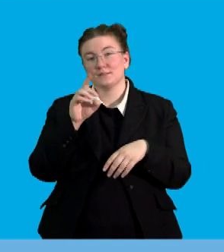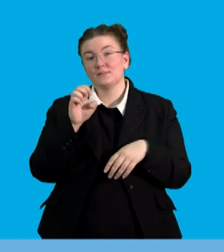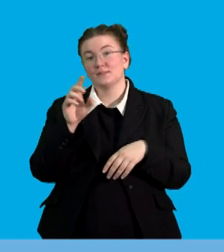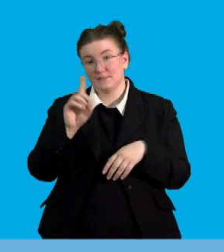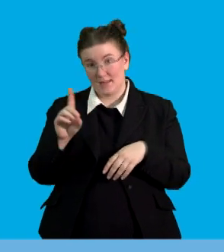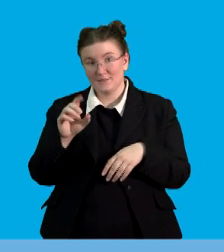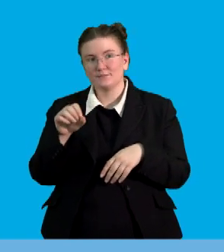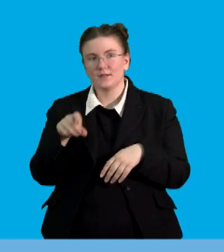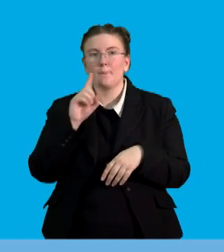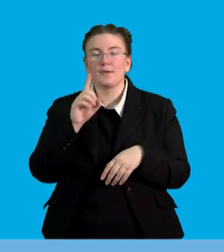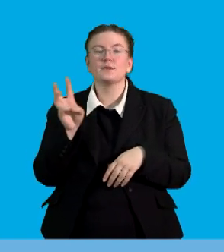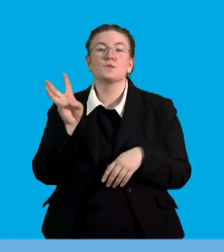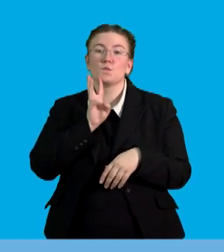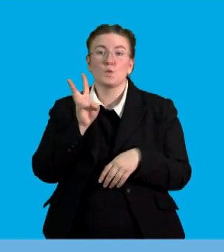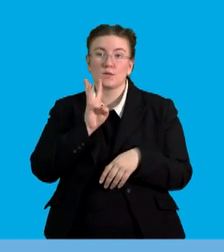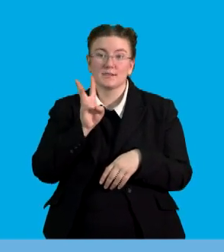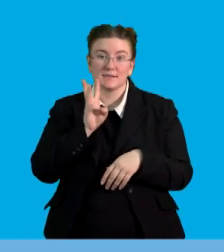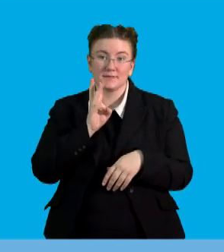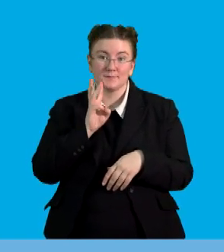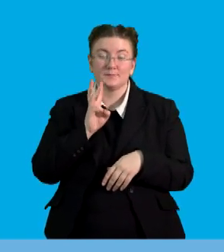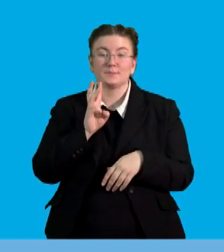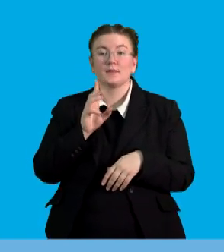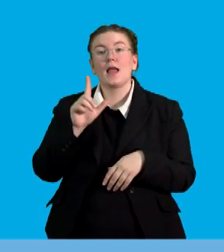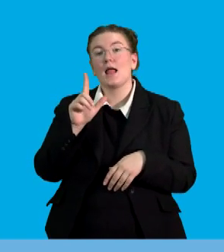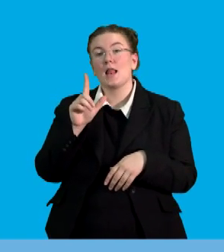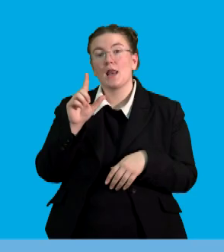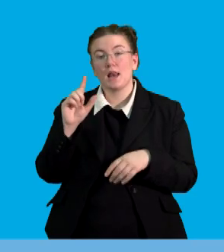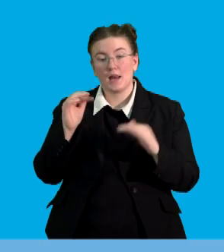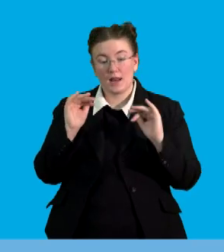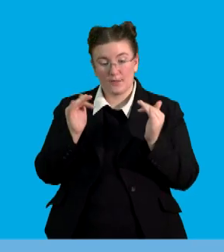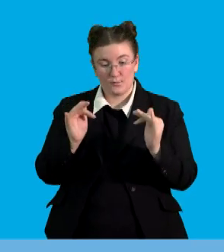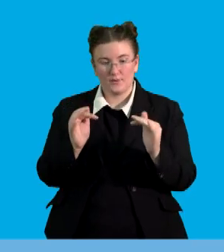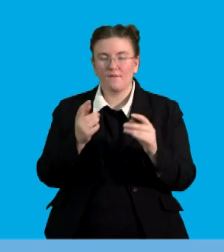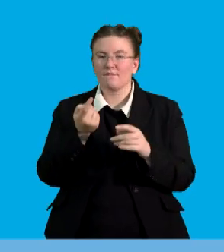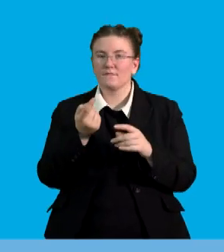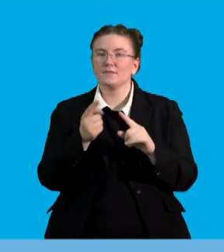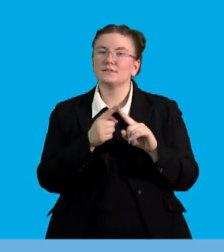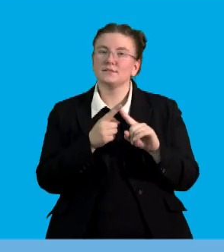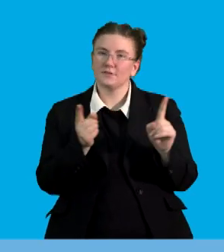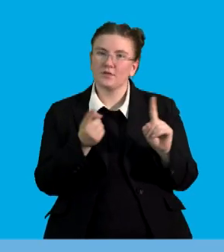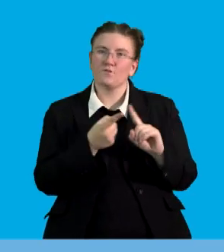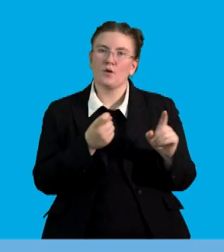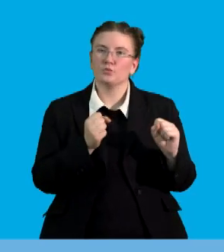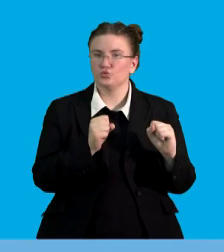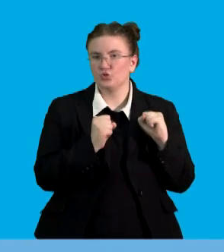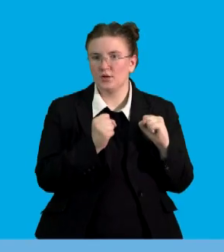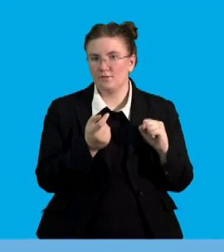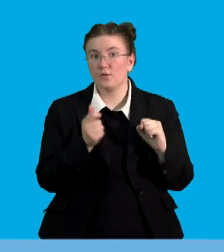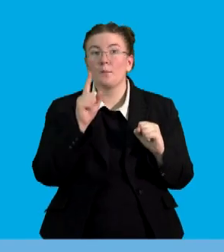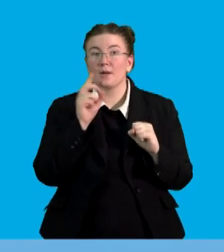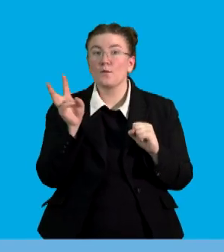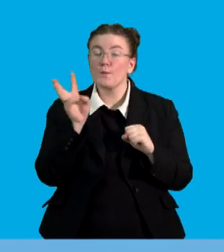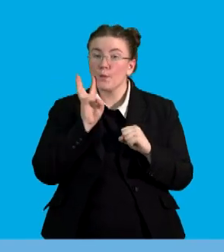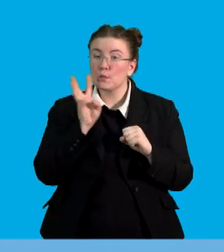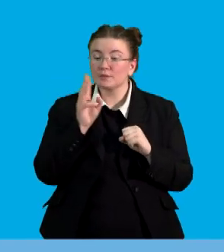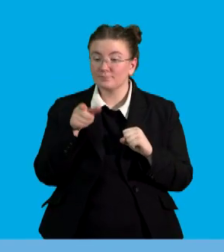is an important exception. We are saying that liquids are slightly less dense than their solid states. However, when looking at